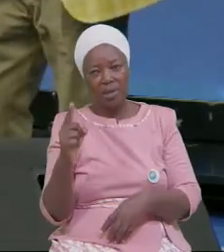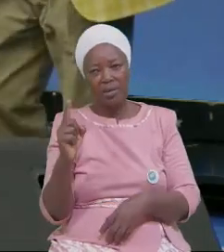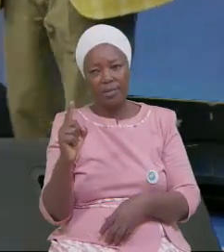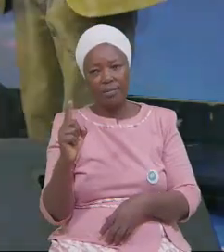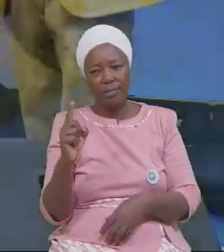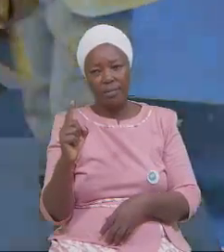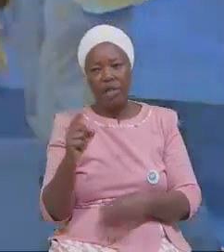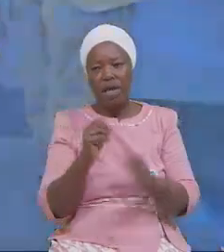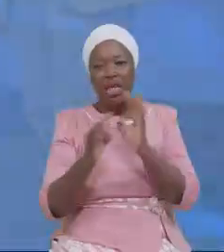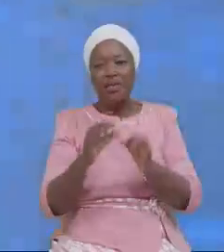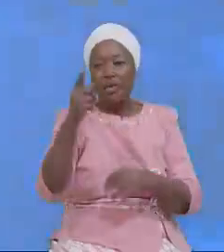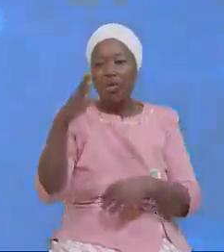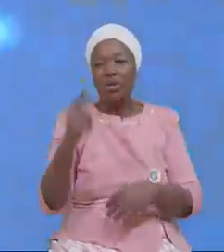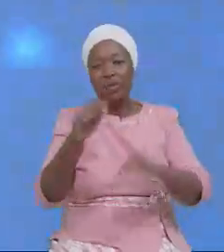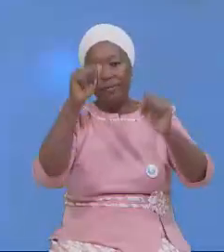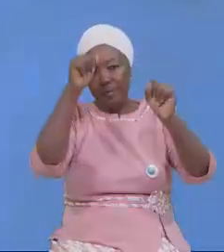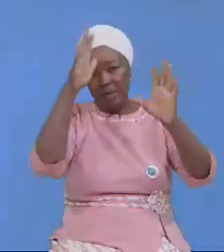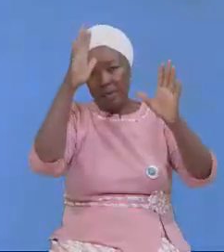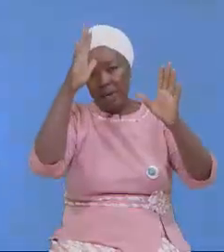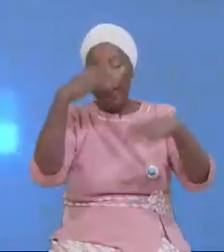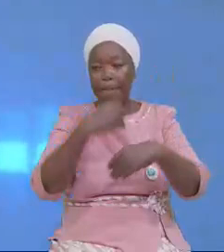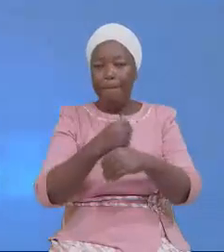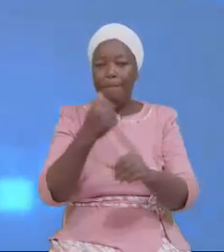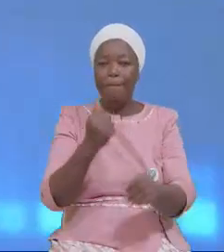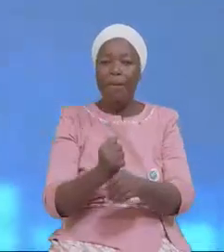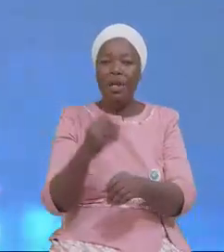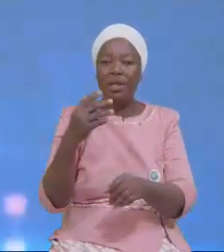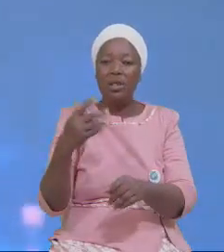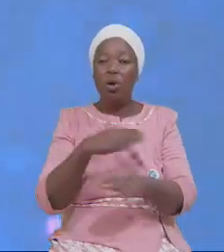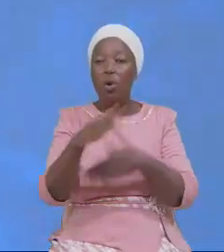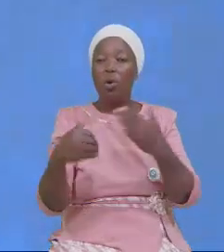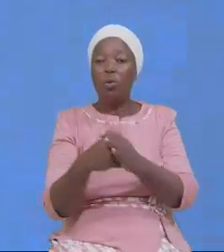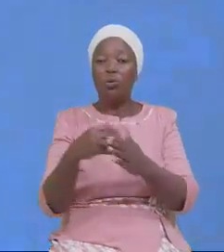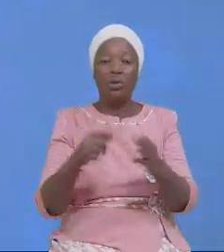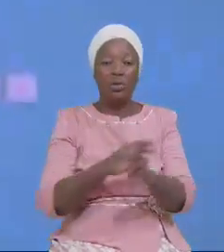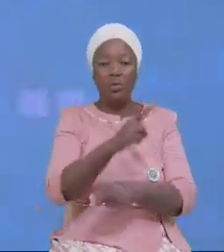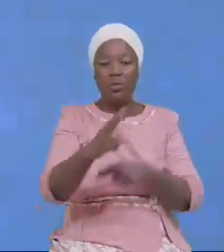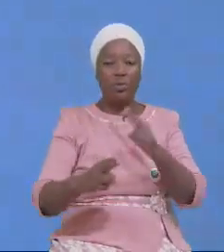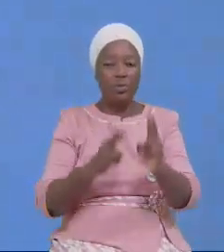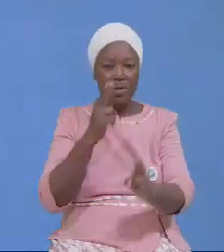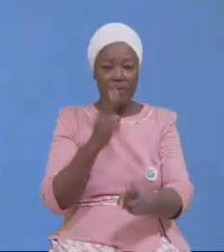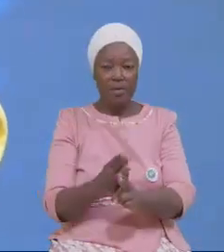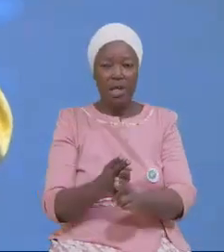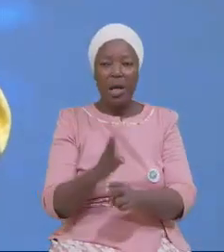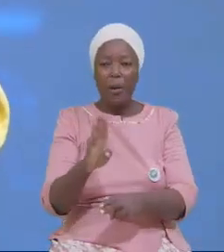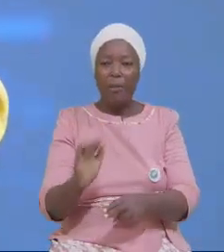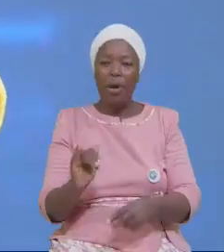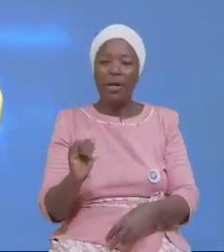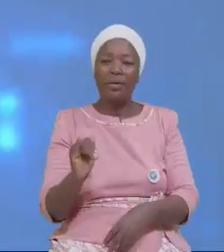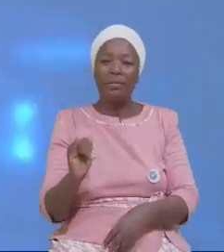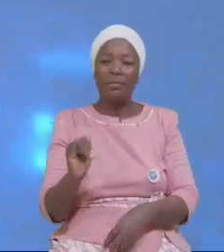if God the Father made the whole universe by